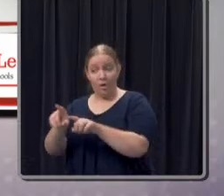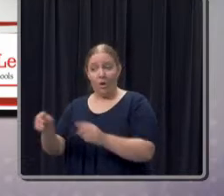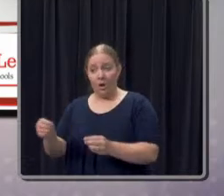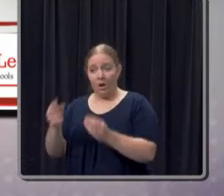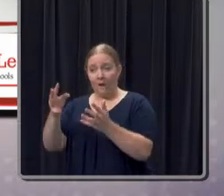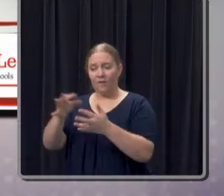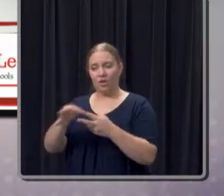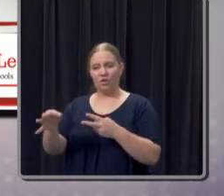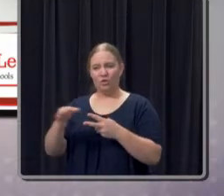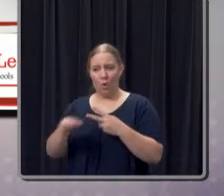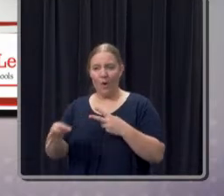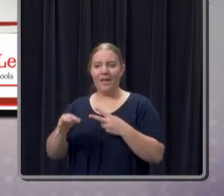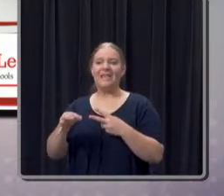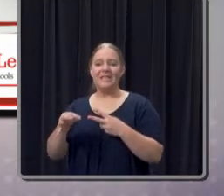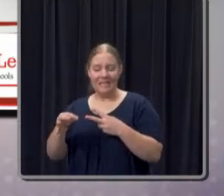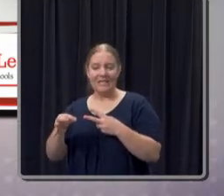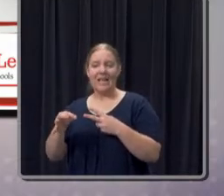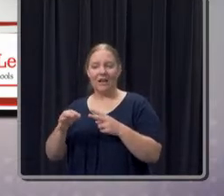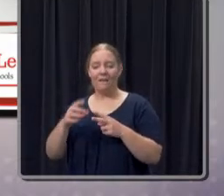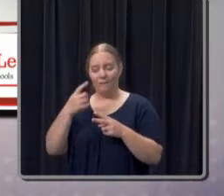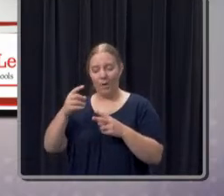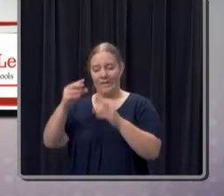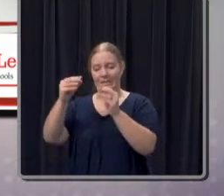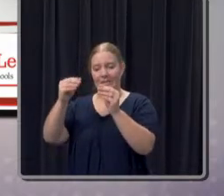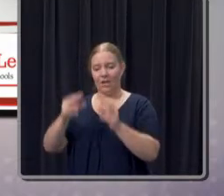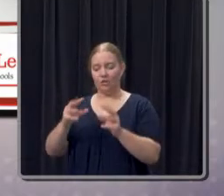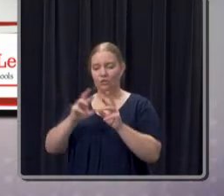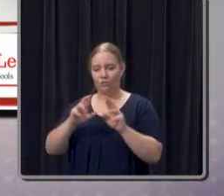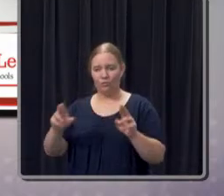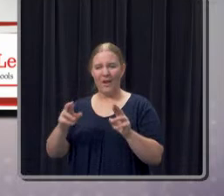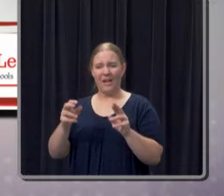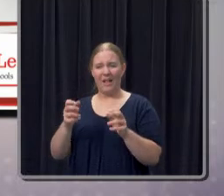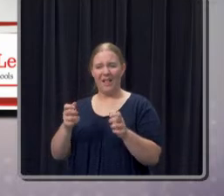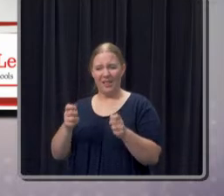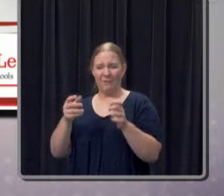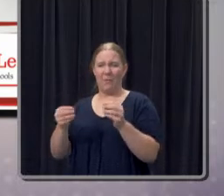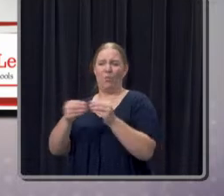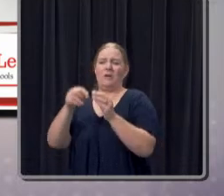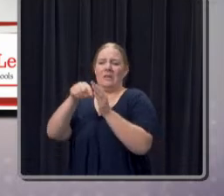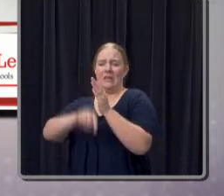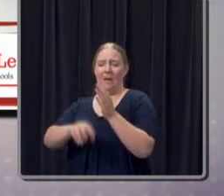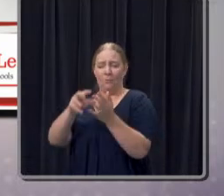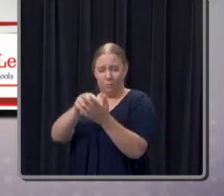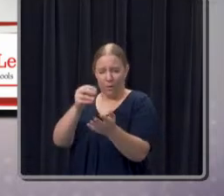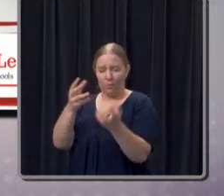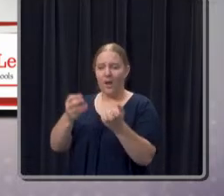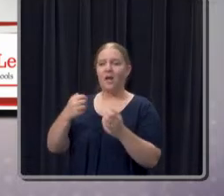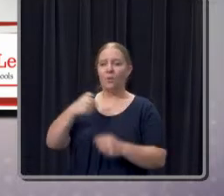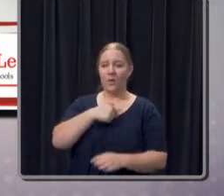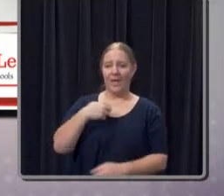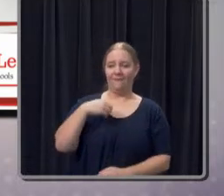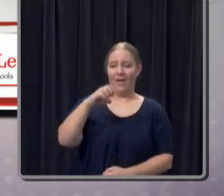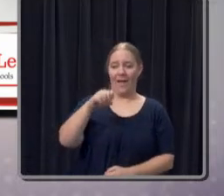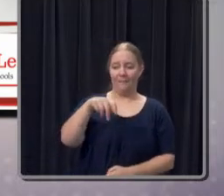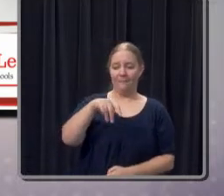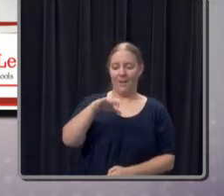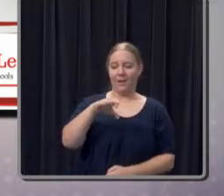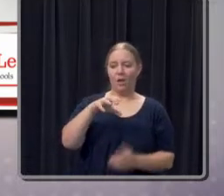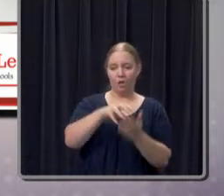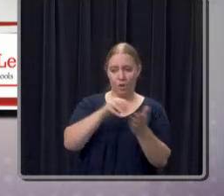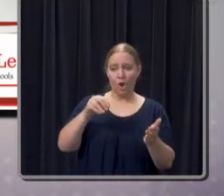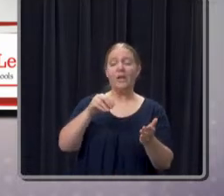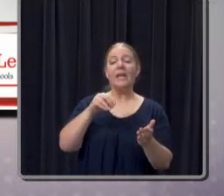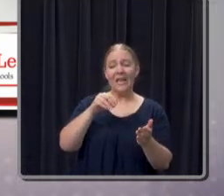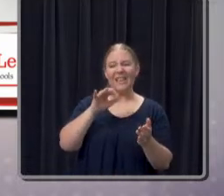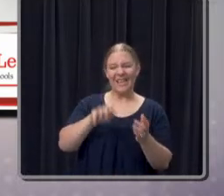some choice sessions for educators who are ready to go a little bit deeper. We have our Epic Learning Series, which really